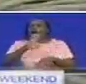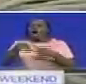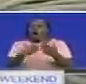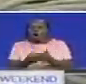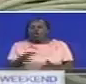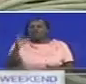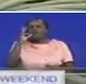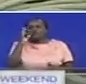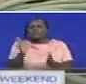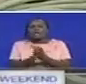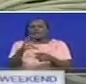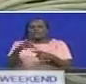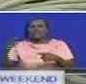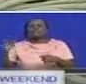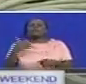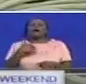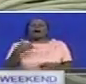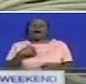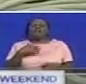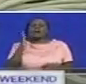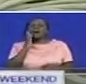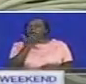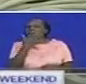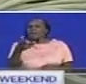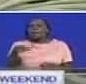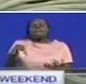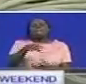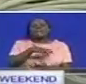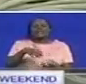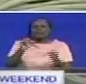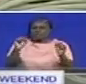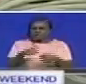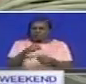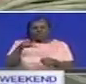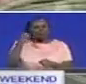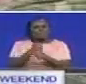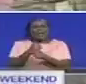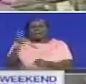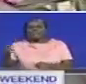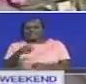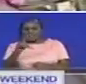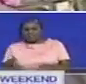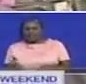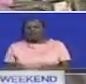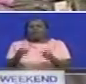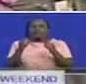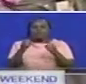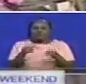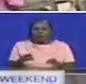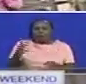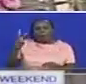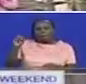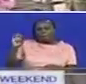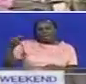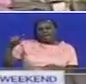and vegetables if assorted well with color. Mix them up. You can never go wrong with that. And for omega-3 fatty acids,